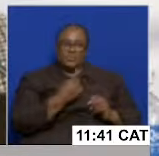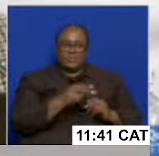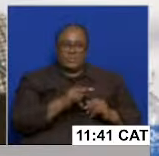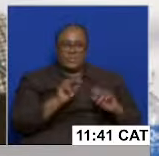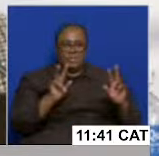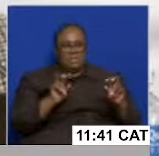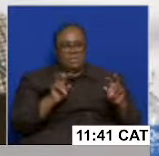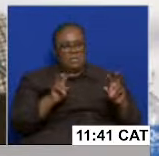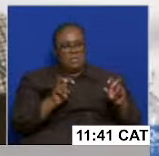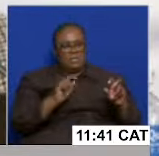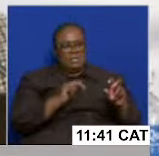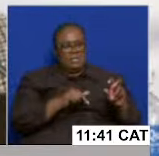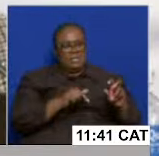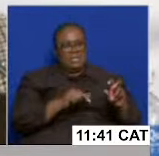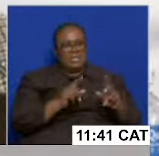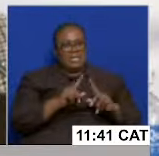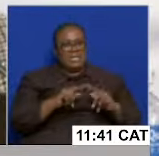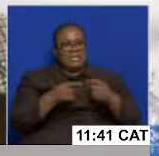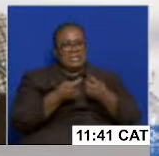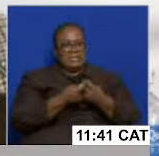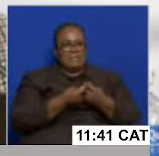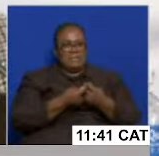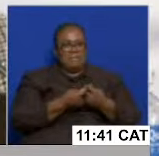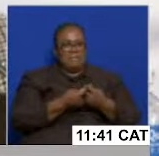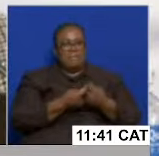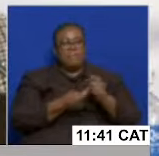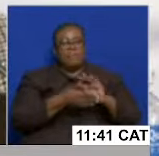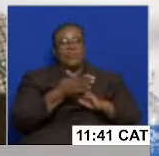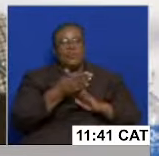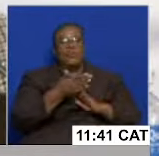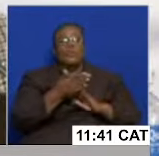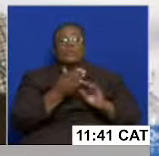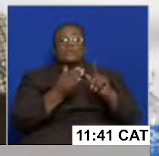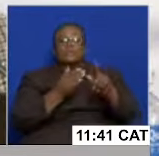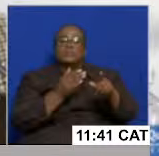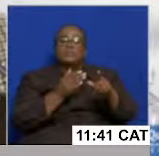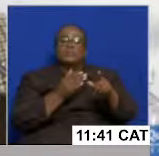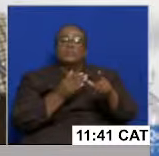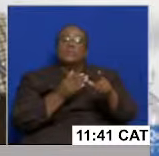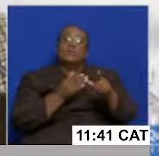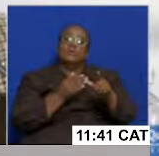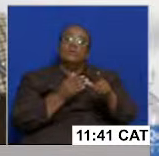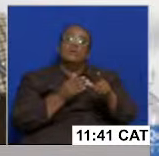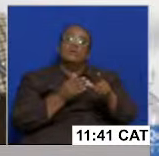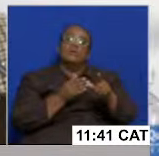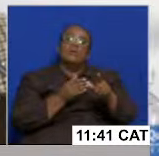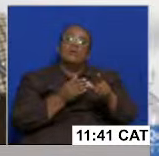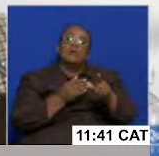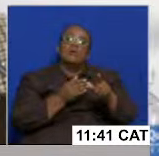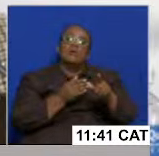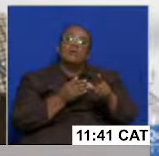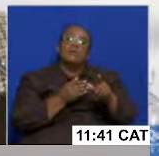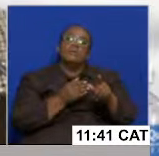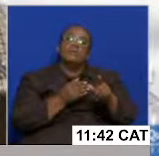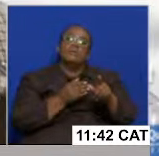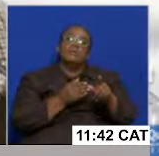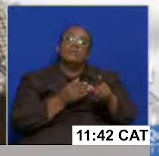Team Deployed to the Suspects Who Were Defrauding Members of the Public with Fake Stones. Do you see